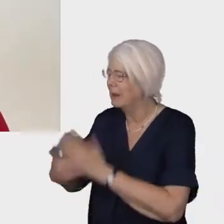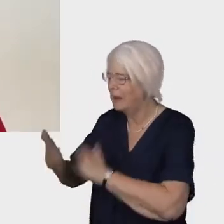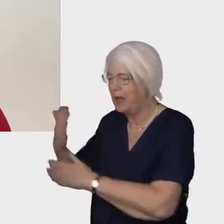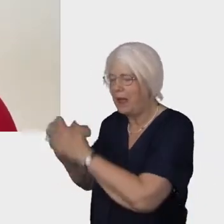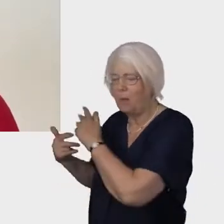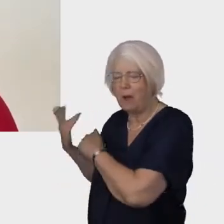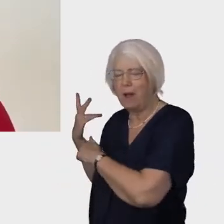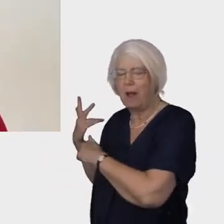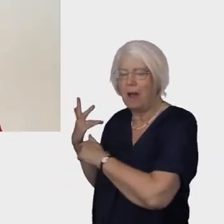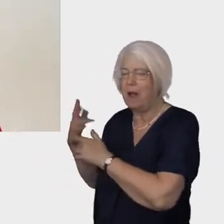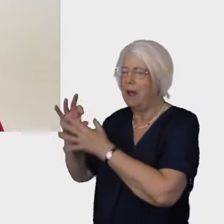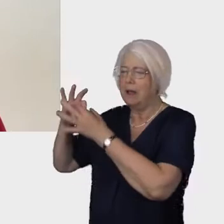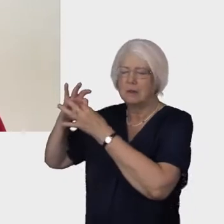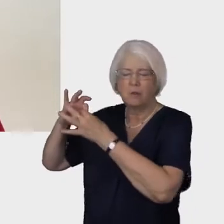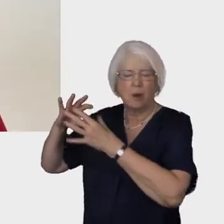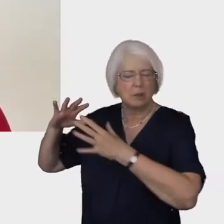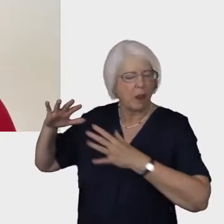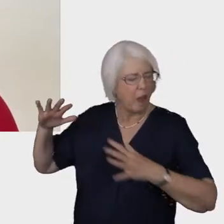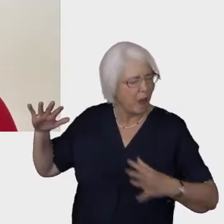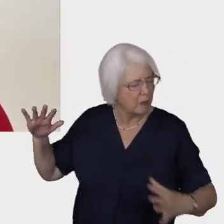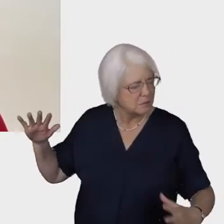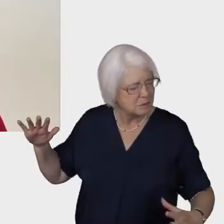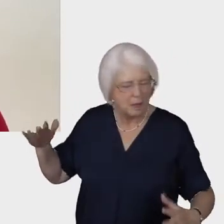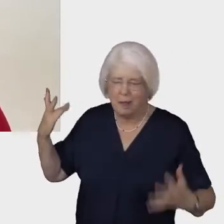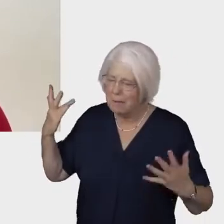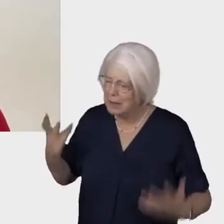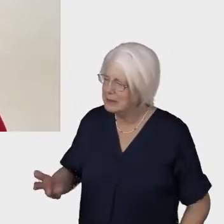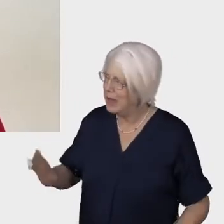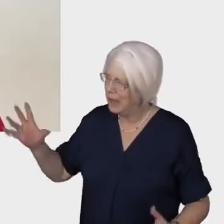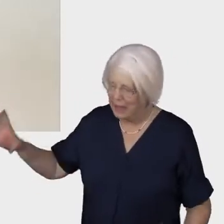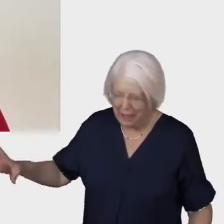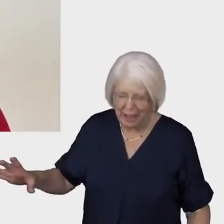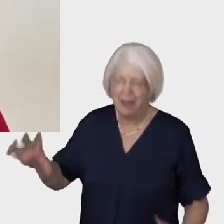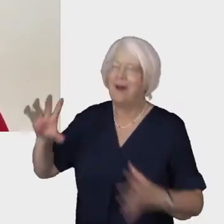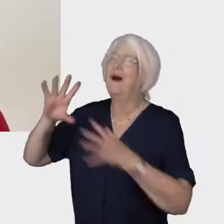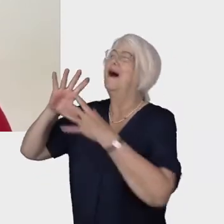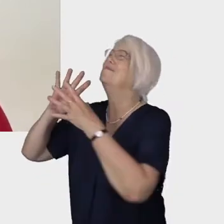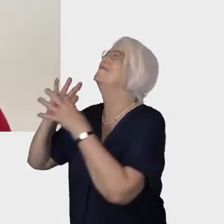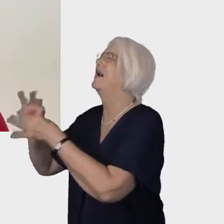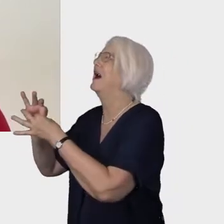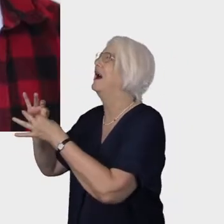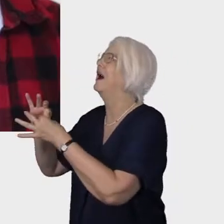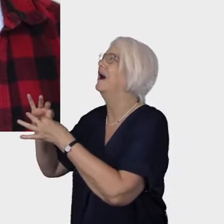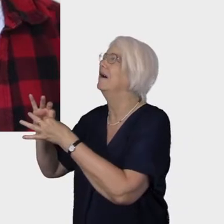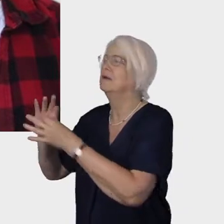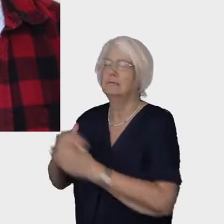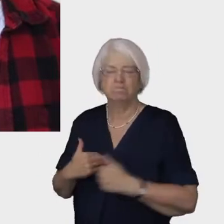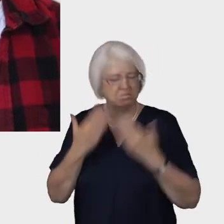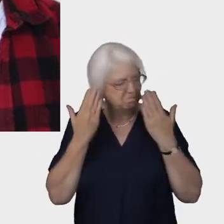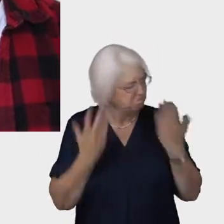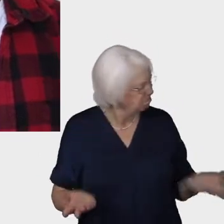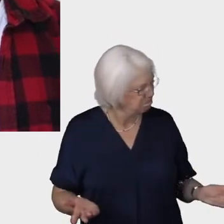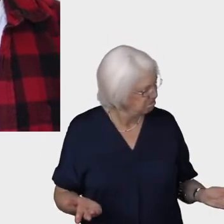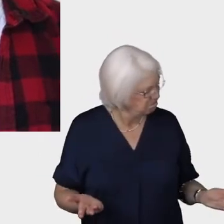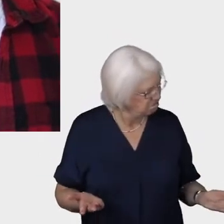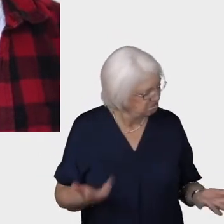I once was lost, but now I'm found. Was